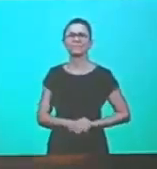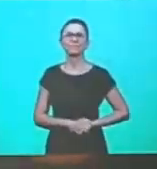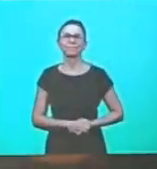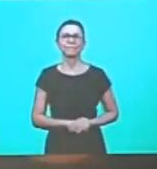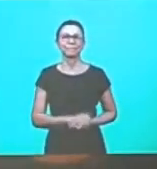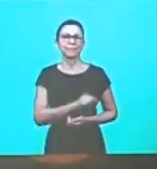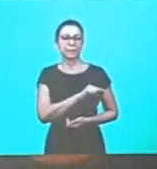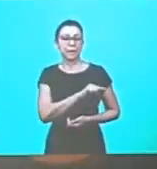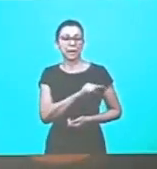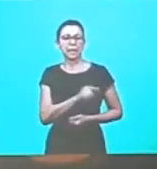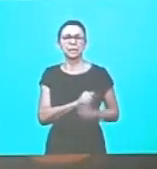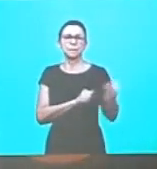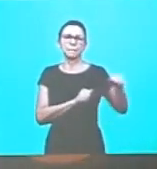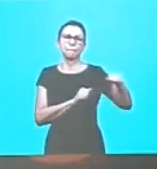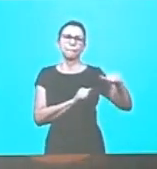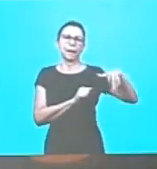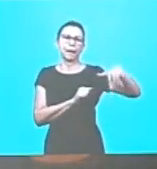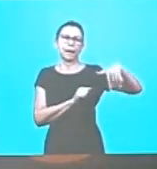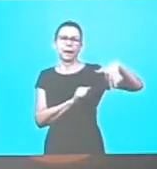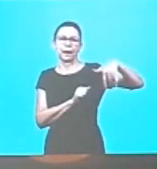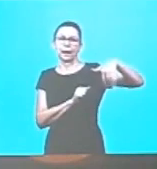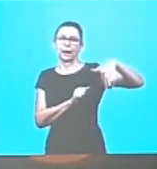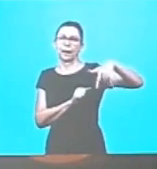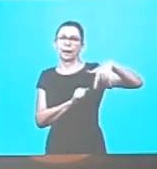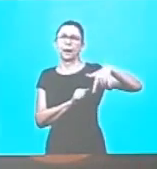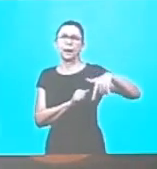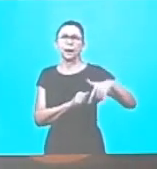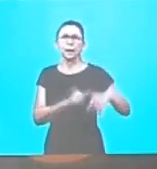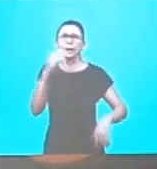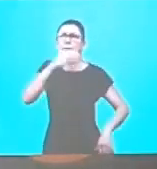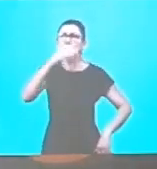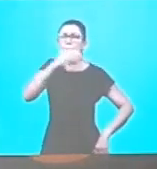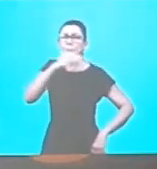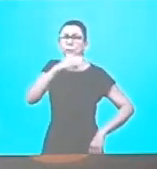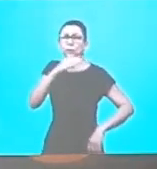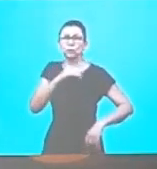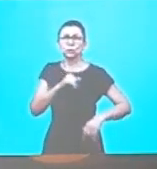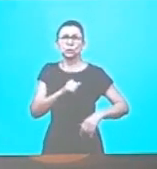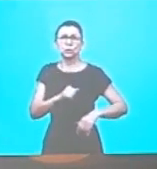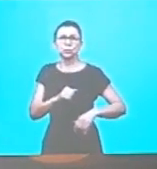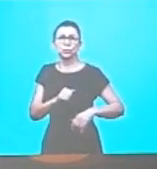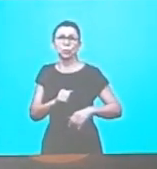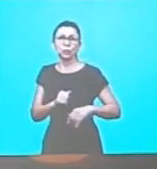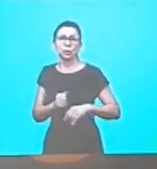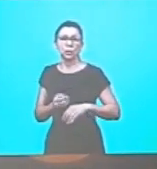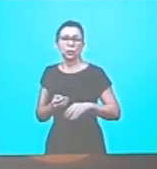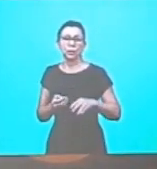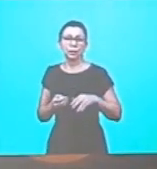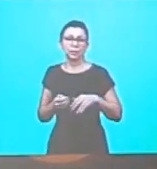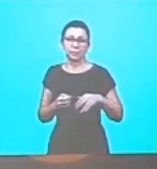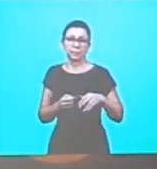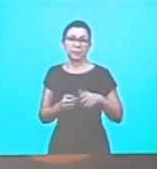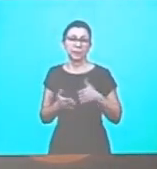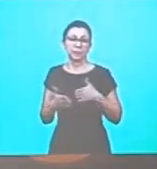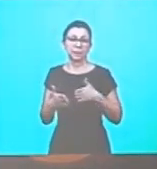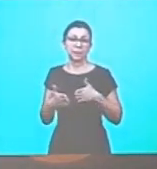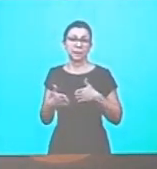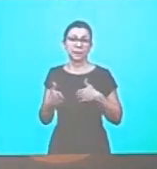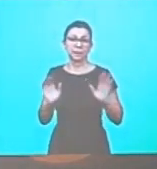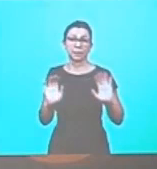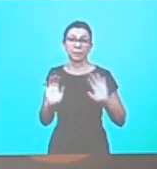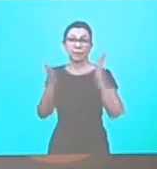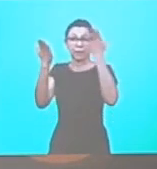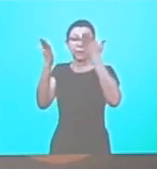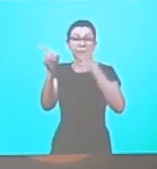Let's see what happened to these foolish women. When they got...